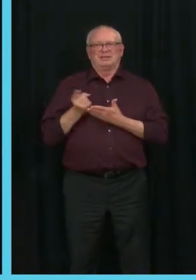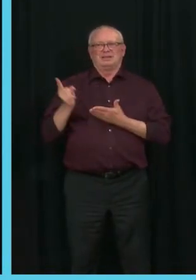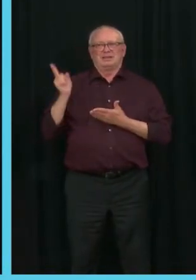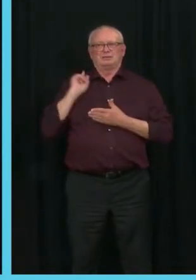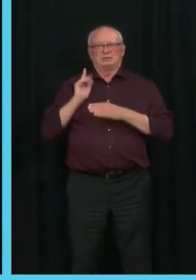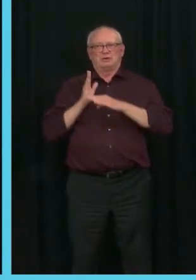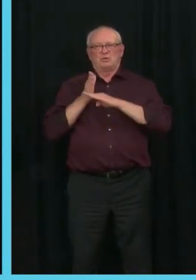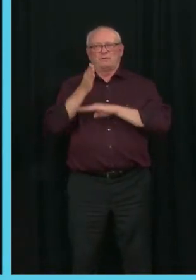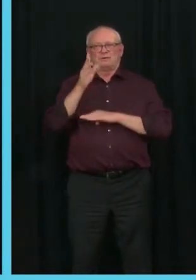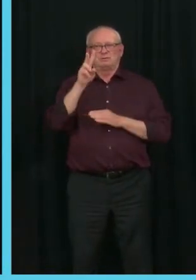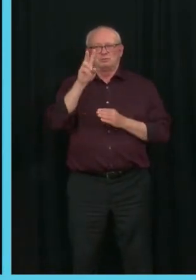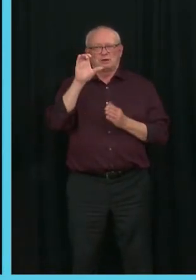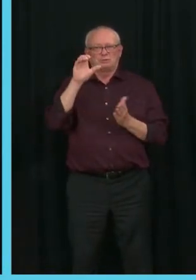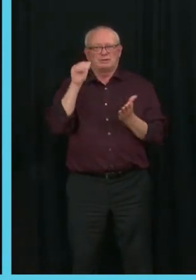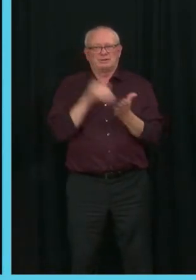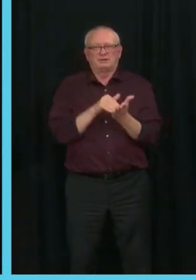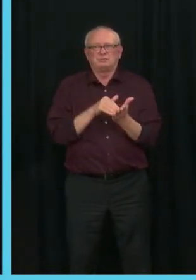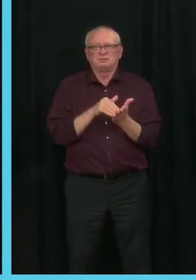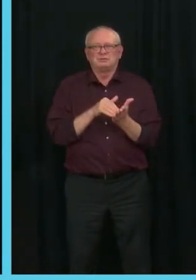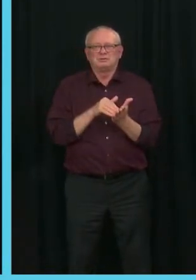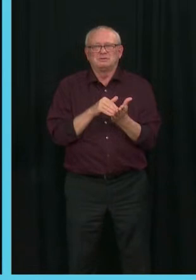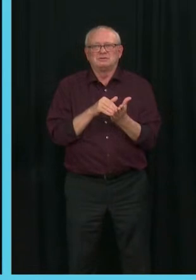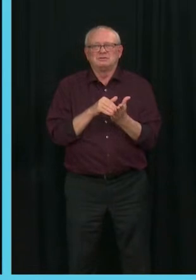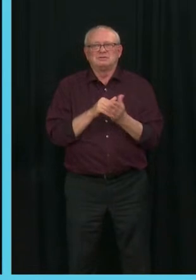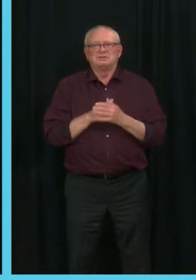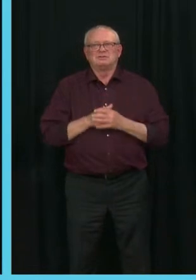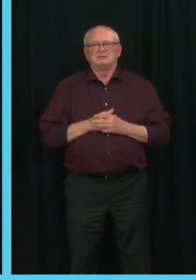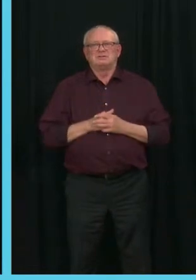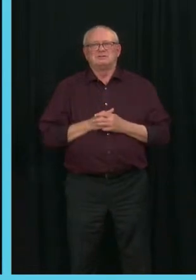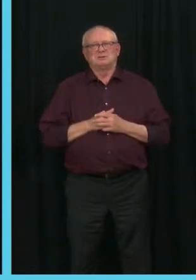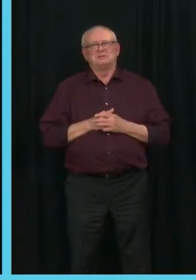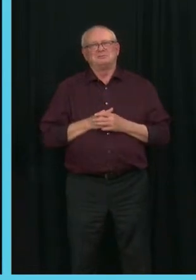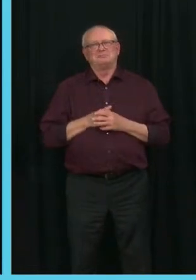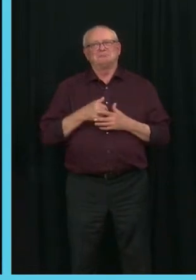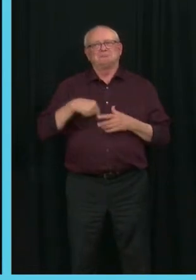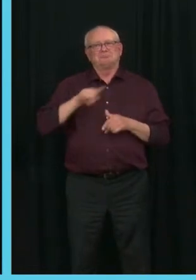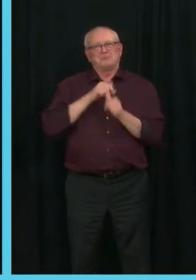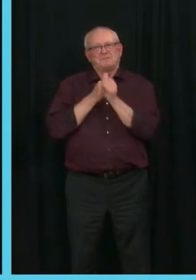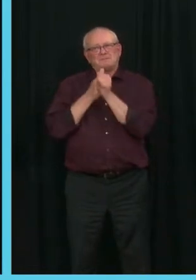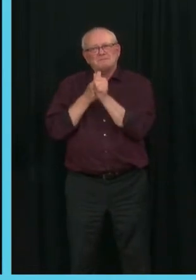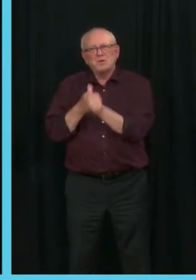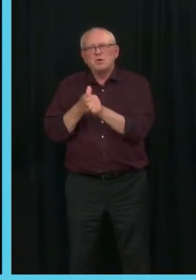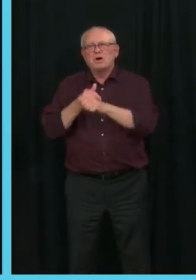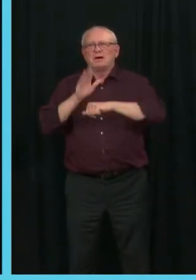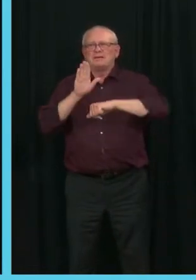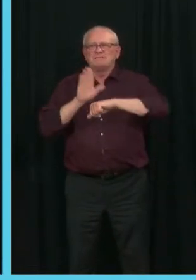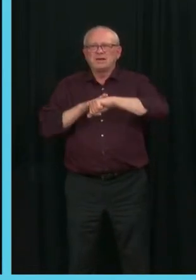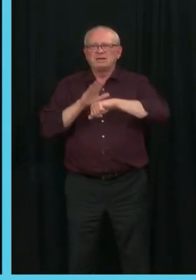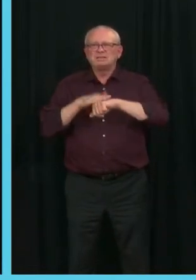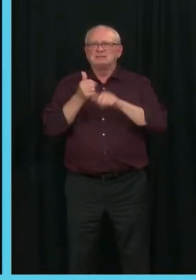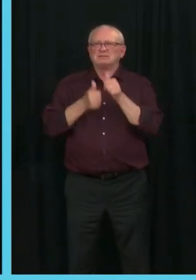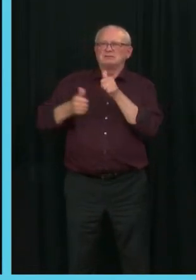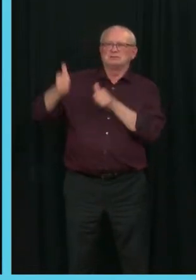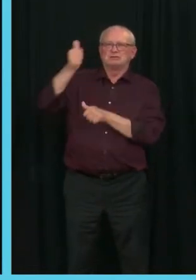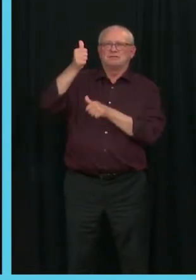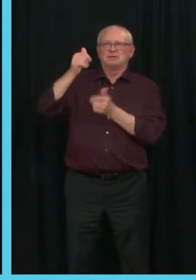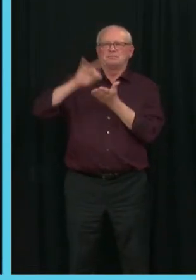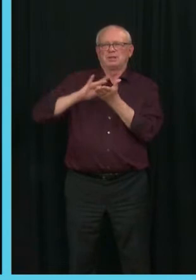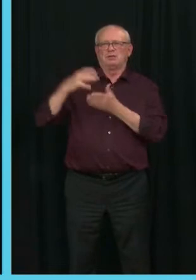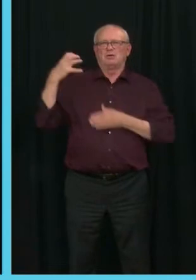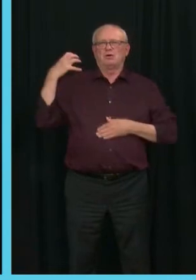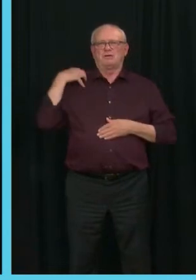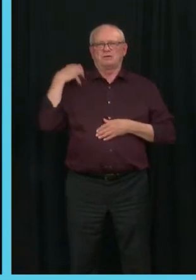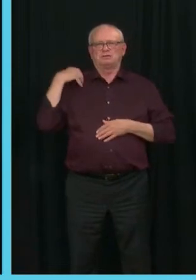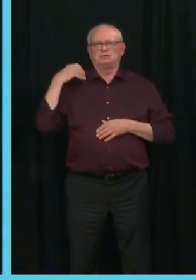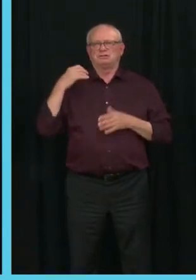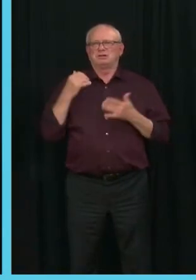And we're taking a balanced approach based on the advice of the Chief Medical Officer of Health and the most current evidence. And as